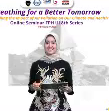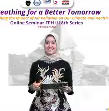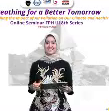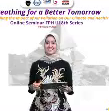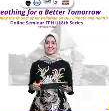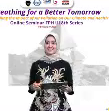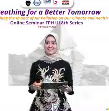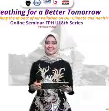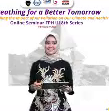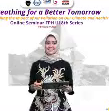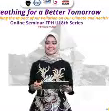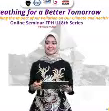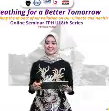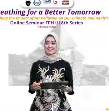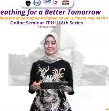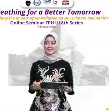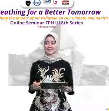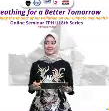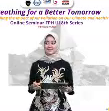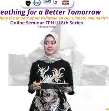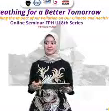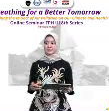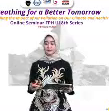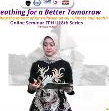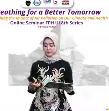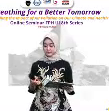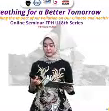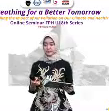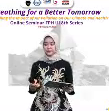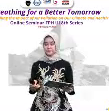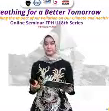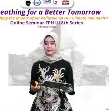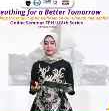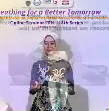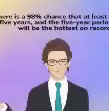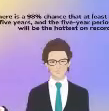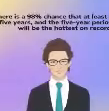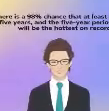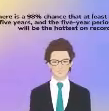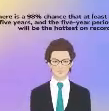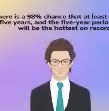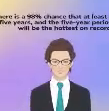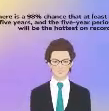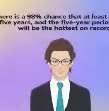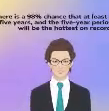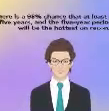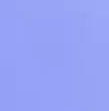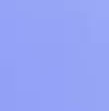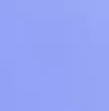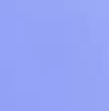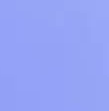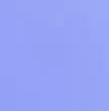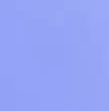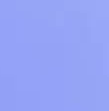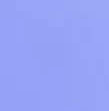And there is a 98% chance that at least one of the next 5 years and the 5-year period as a whole will be